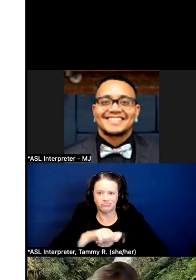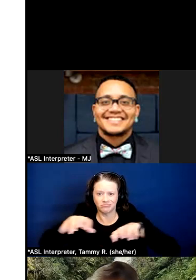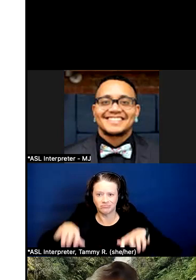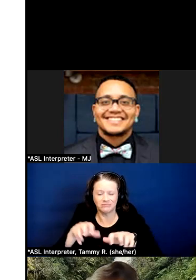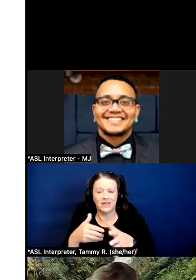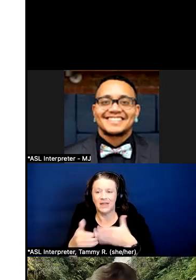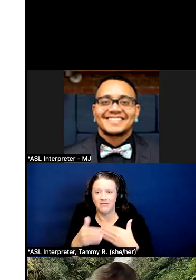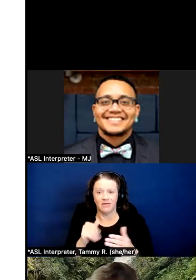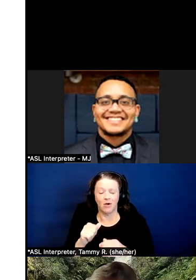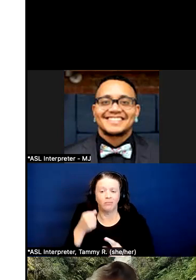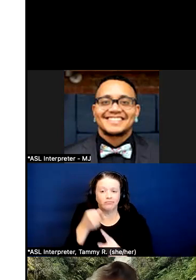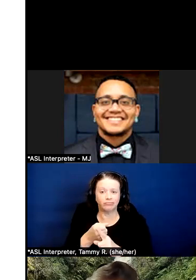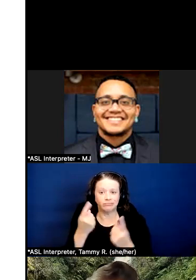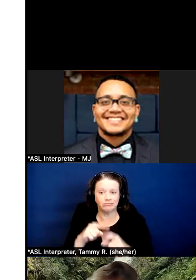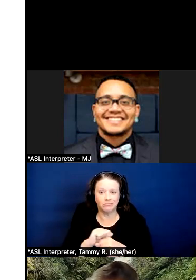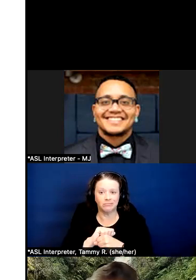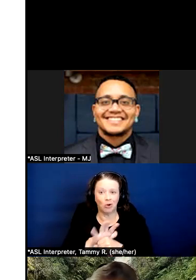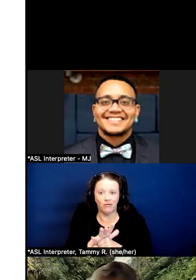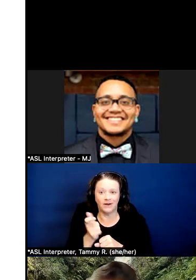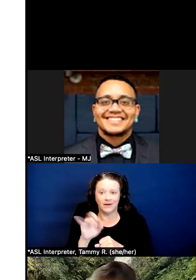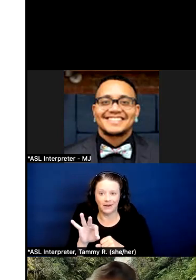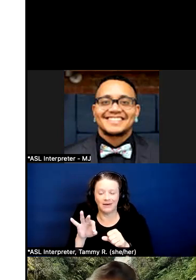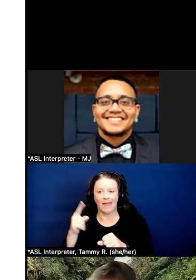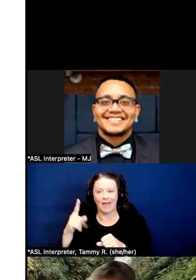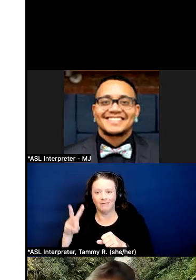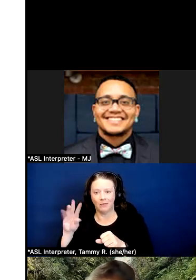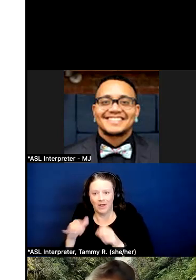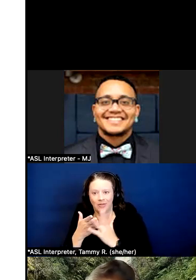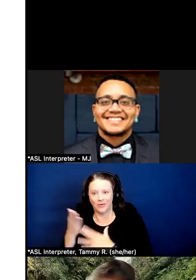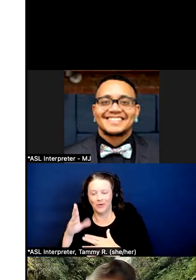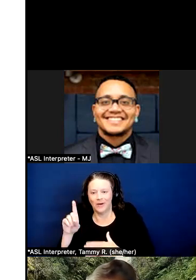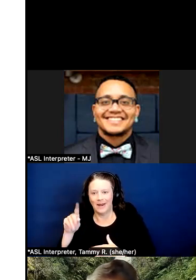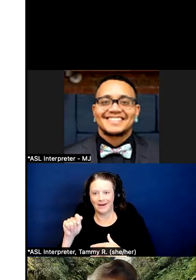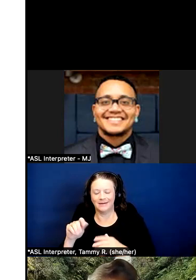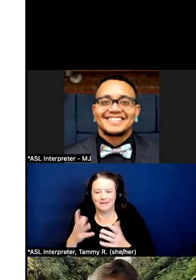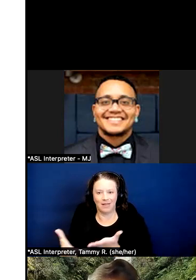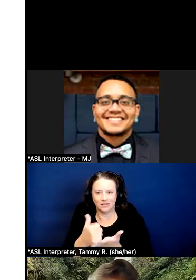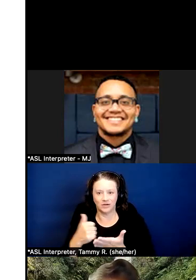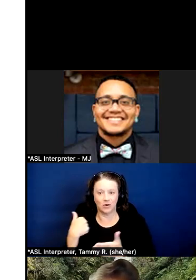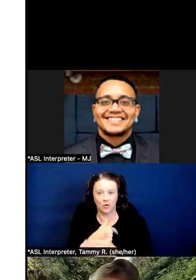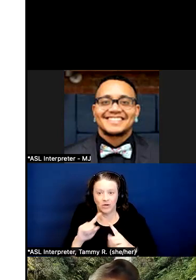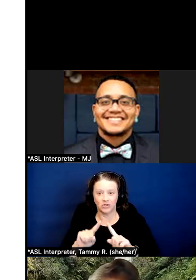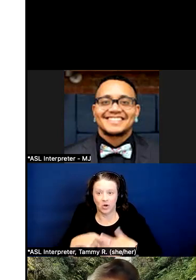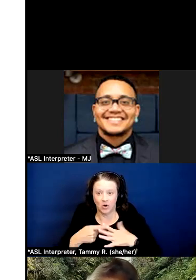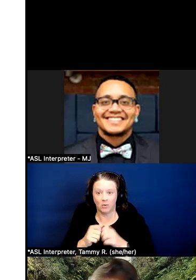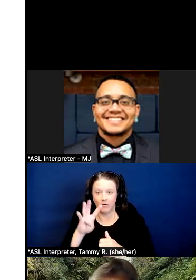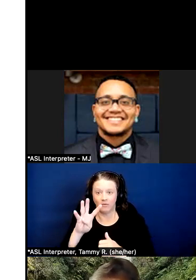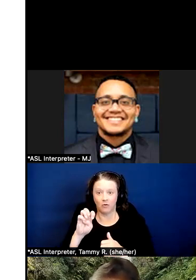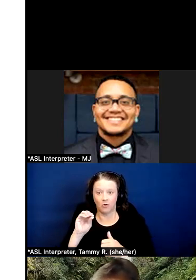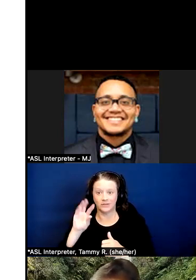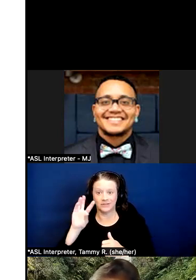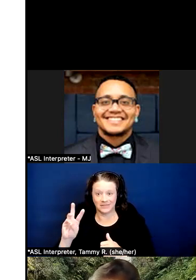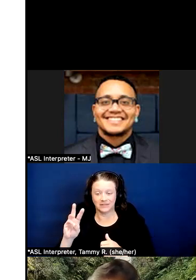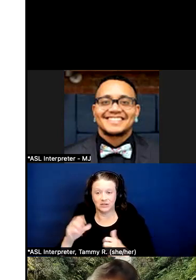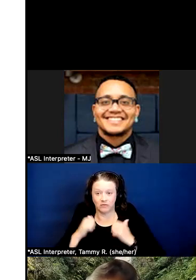happened halfway through data collection. So we started with 406 survivors and had a